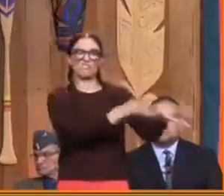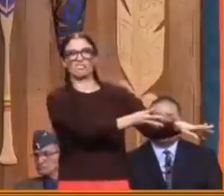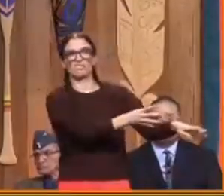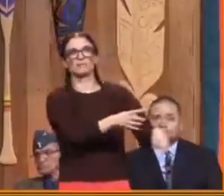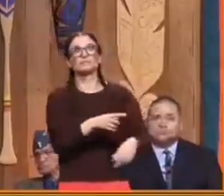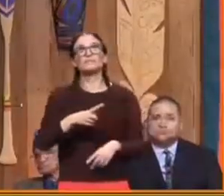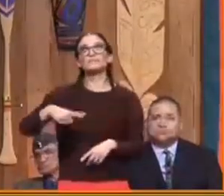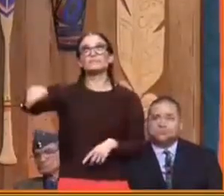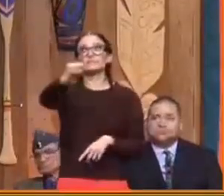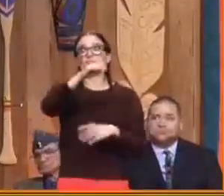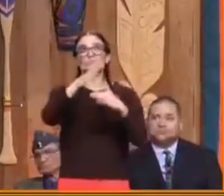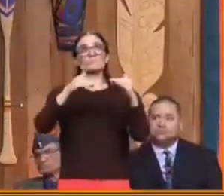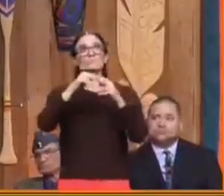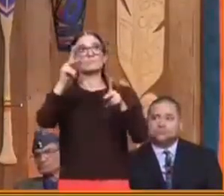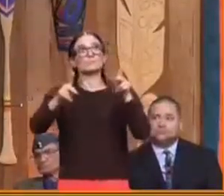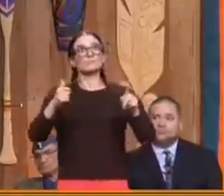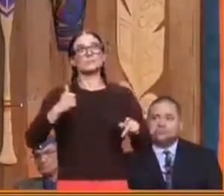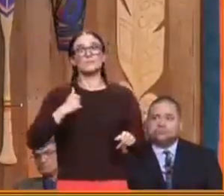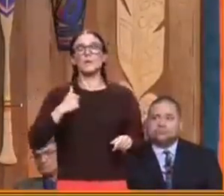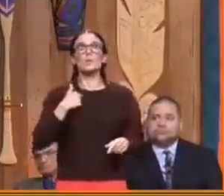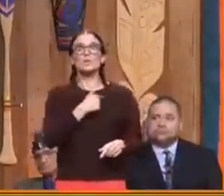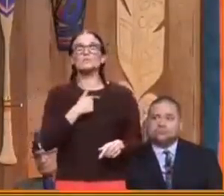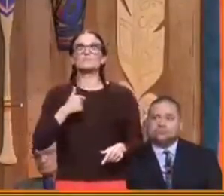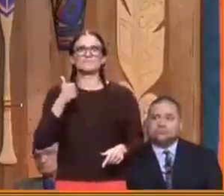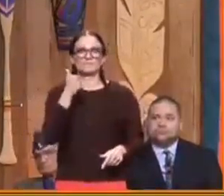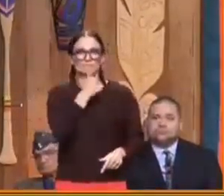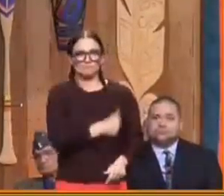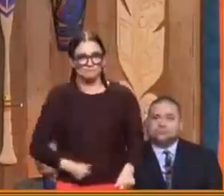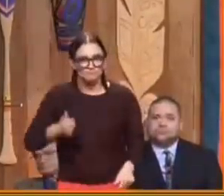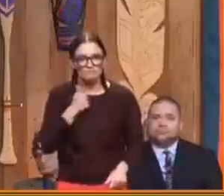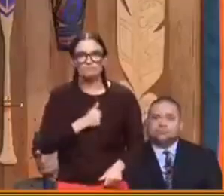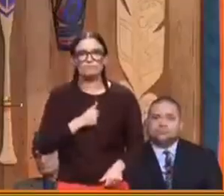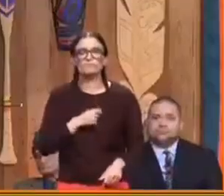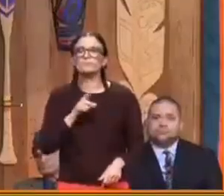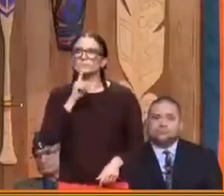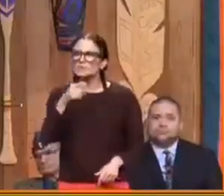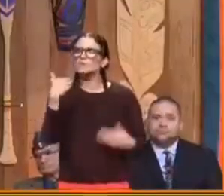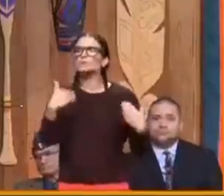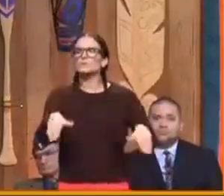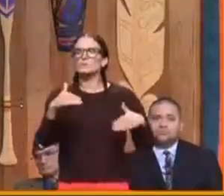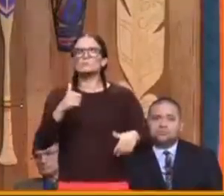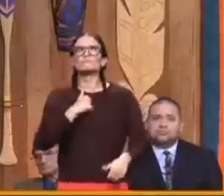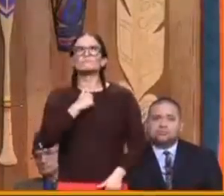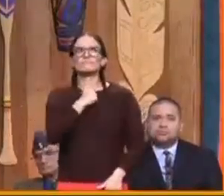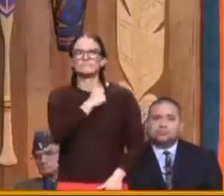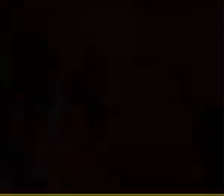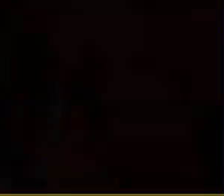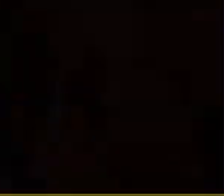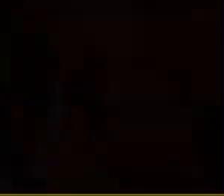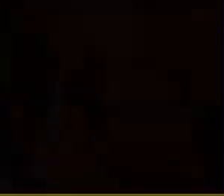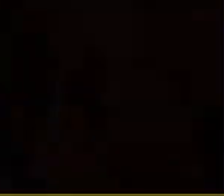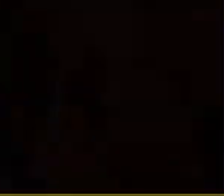Indigenous peoples living in Canada, we apologize to you. We are sorry.